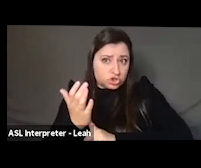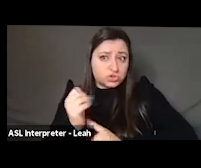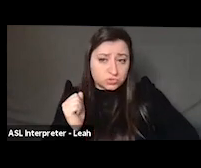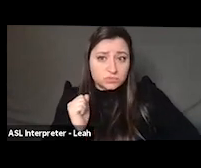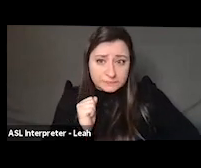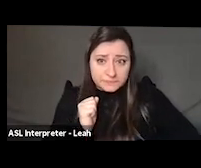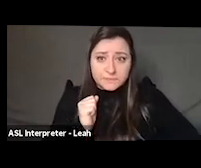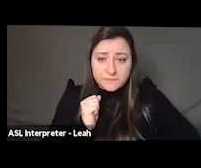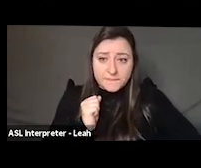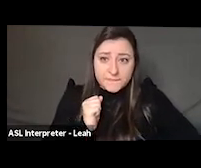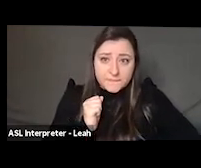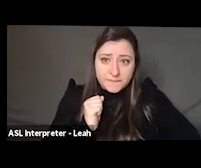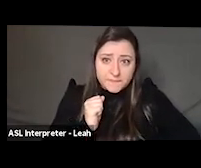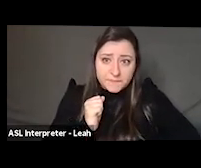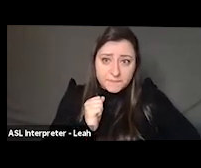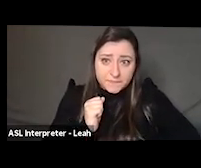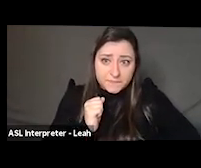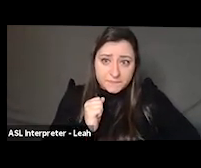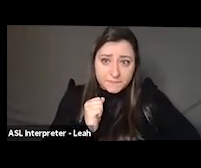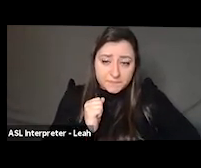policies adopted